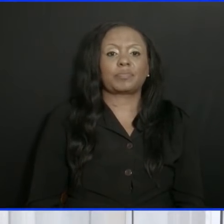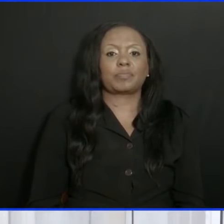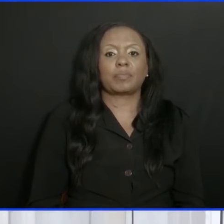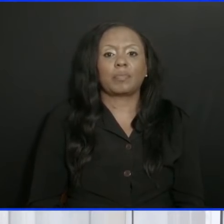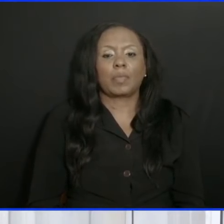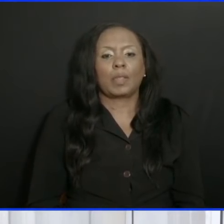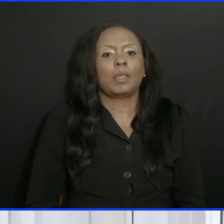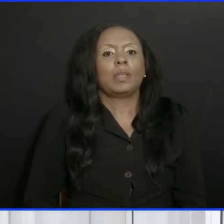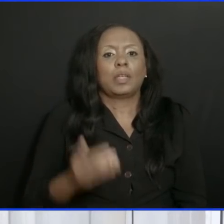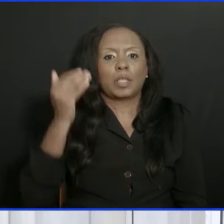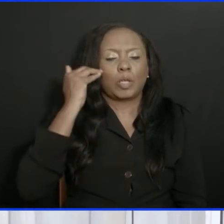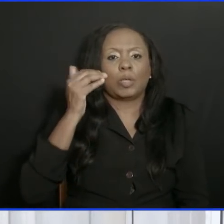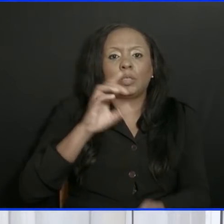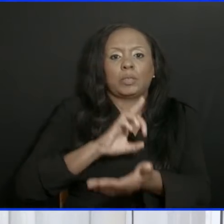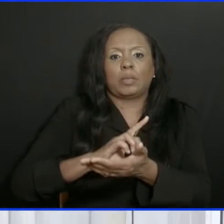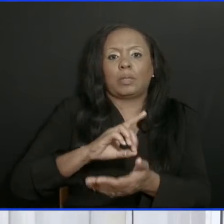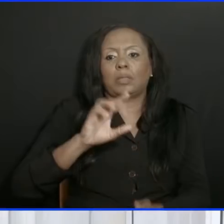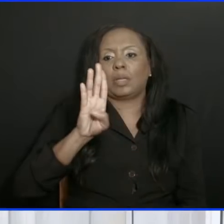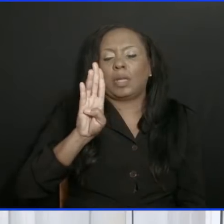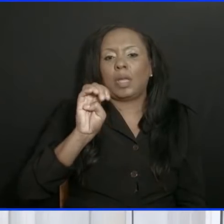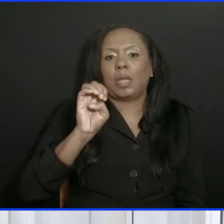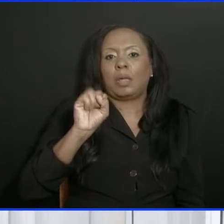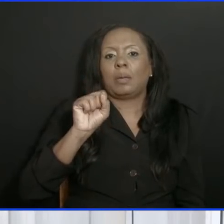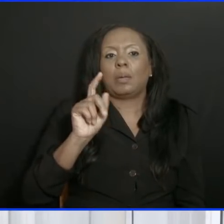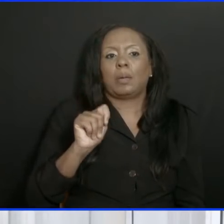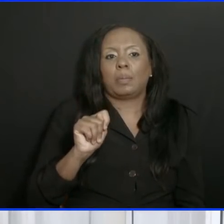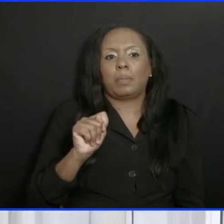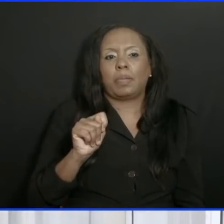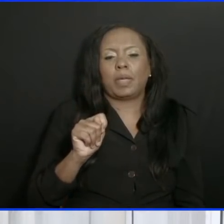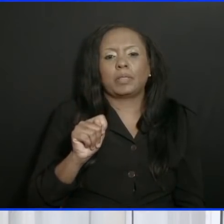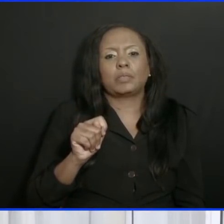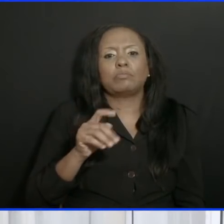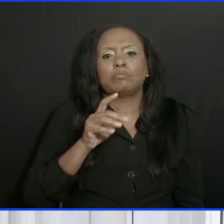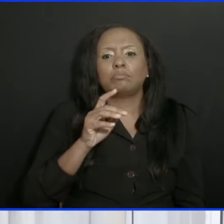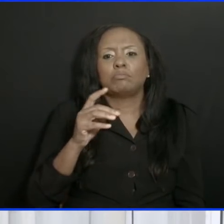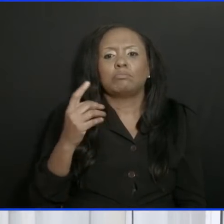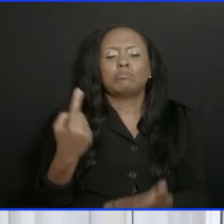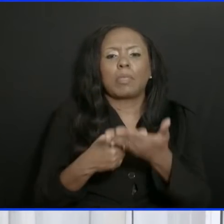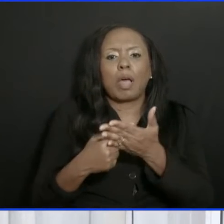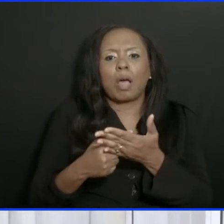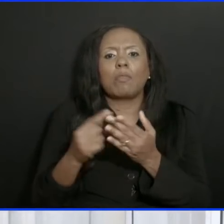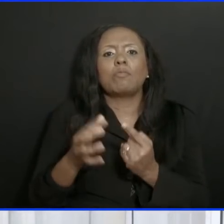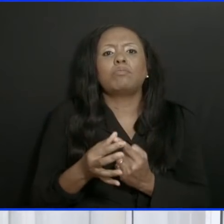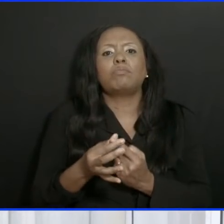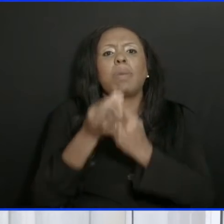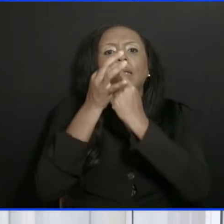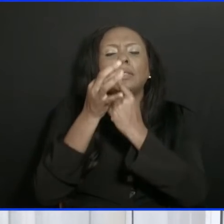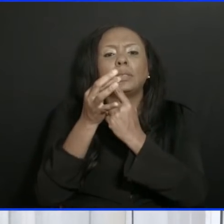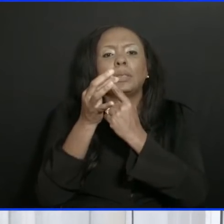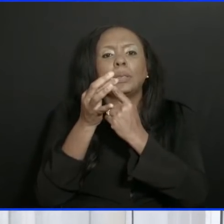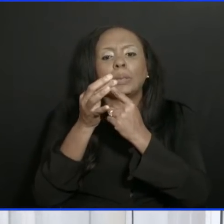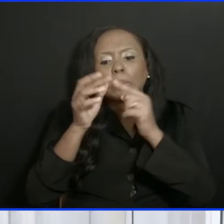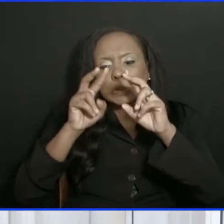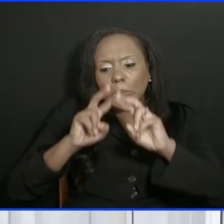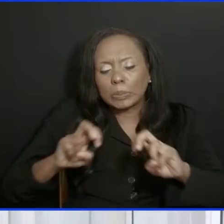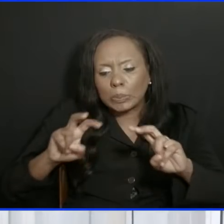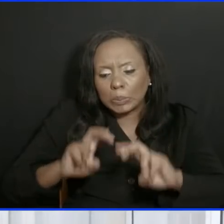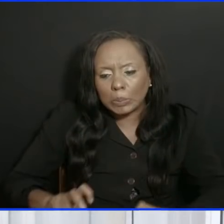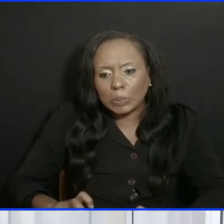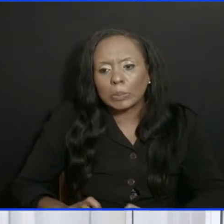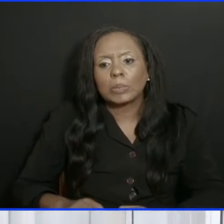been done, as you heard from Dr. Bess and Dr. George, is a model and a forecast. And Dr.